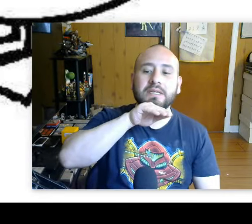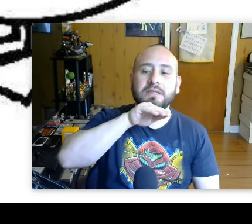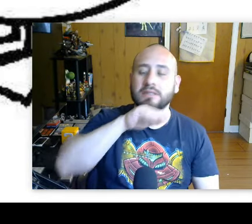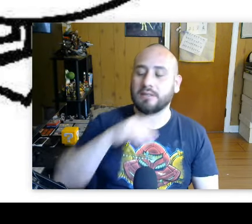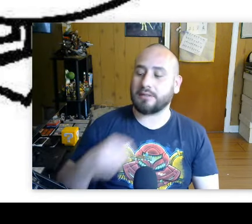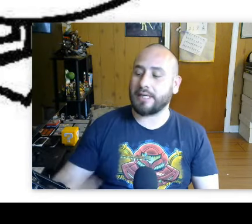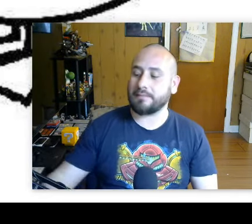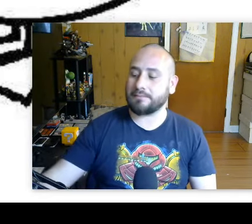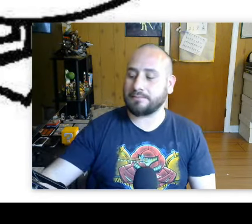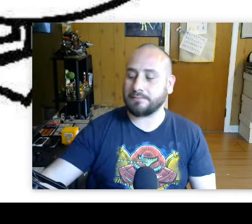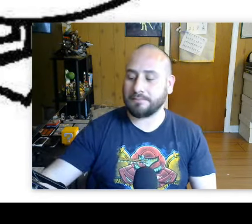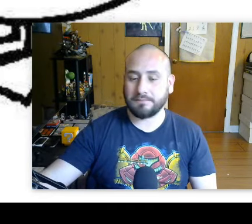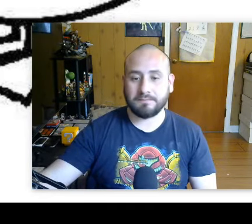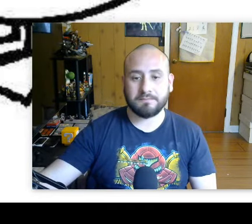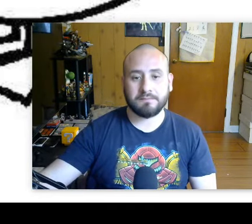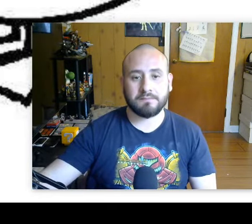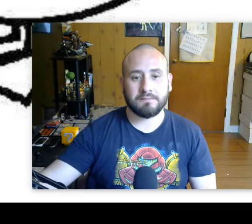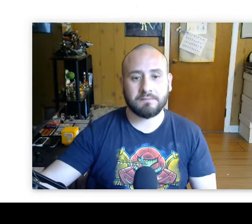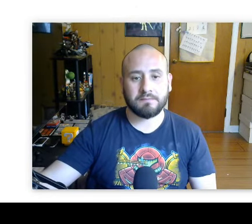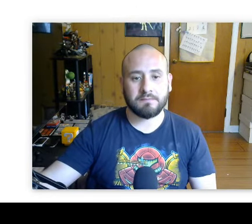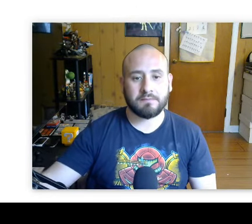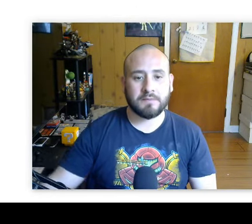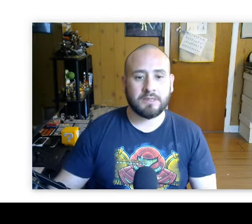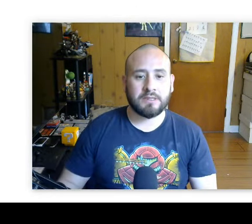beak. Okay?